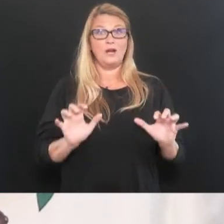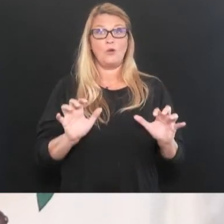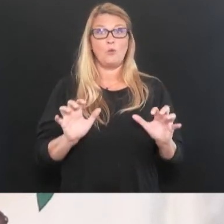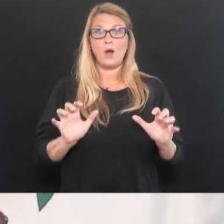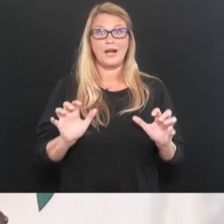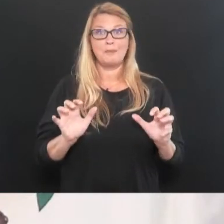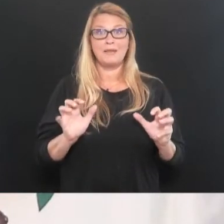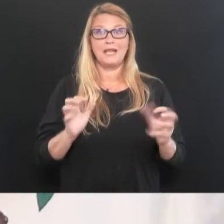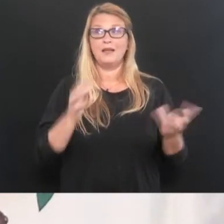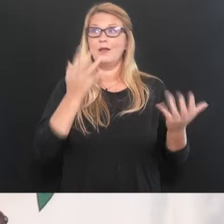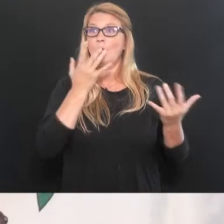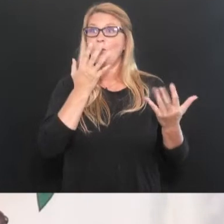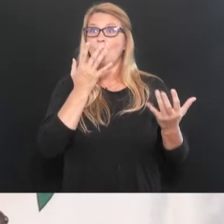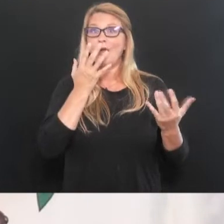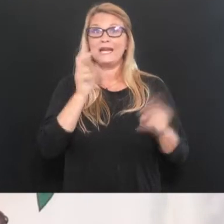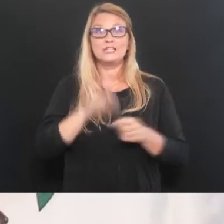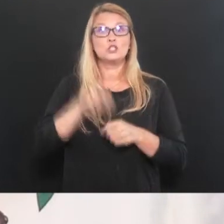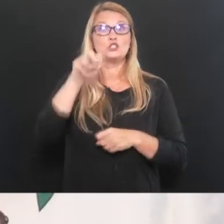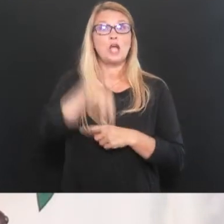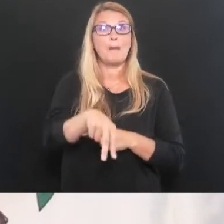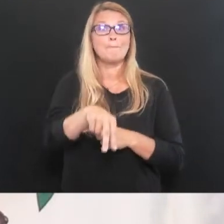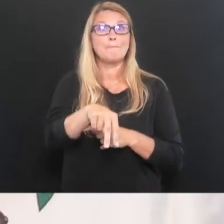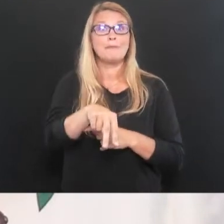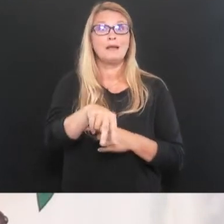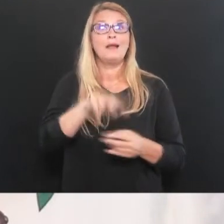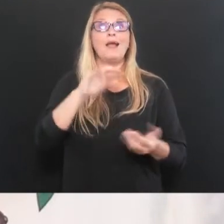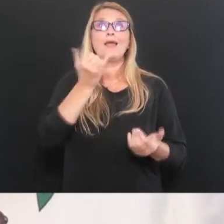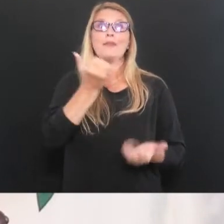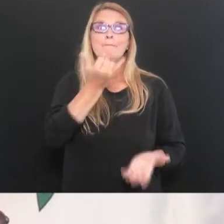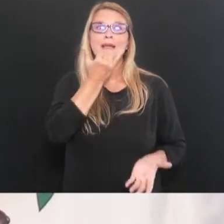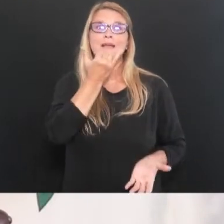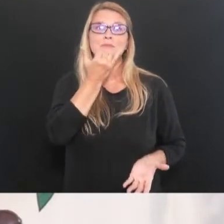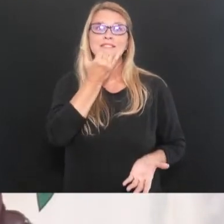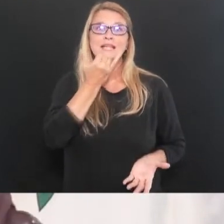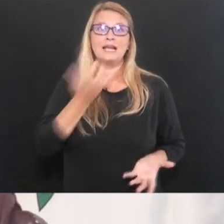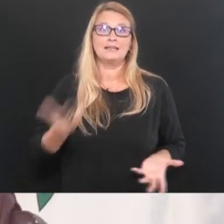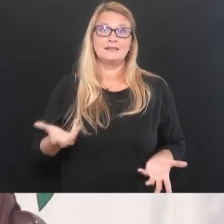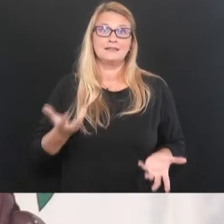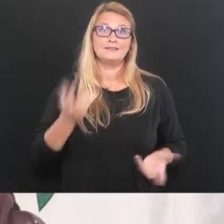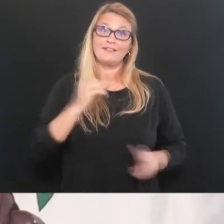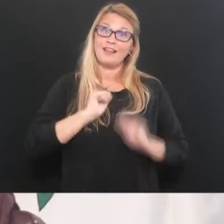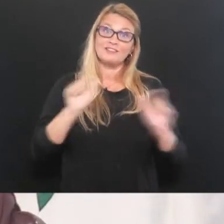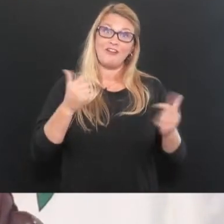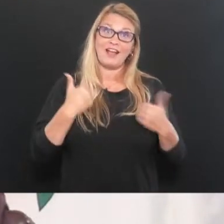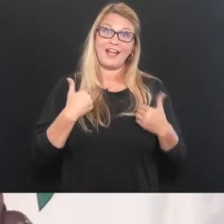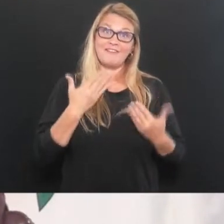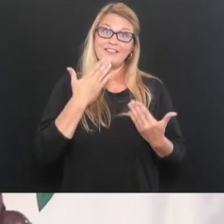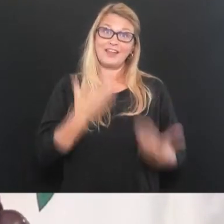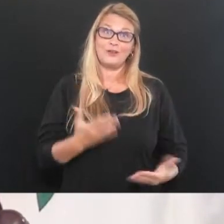and say, Pert and I made a mistake, didn't I, Uncle Jed? That's all I got. Thank y'all.